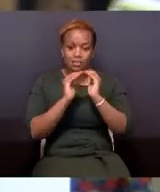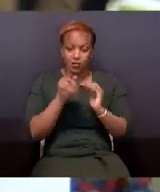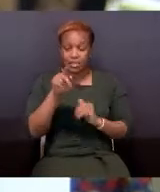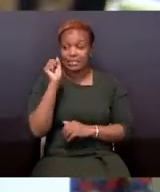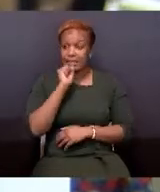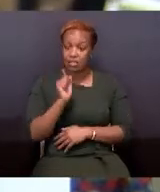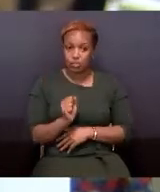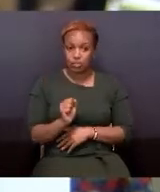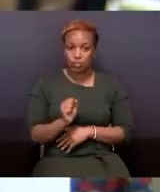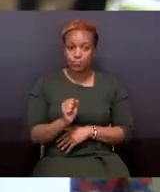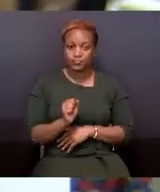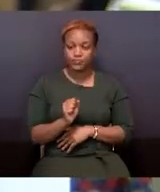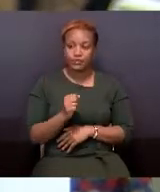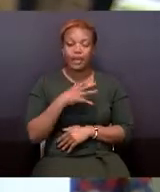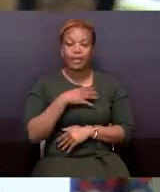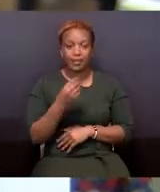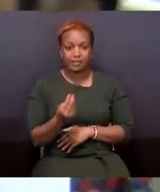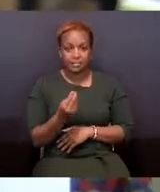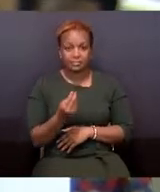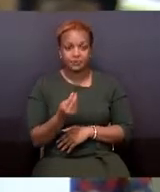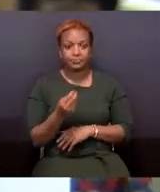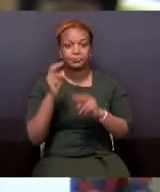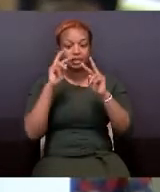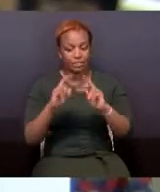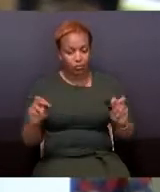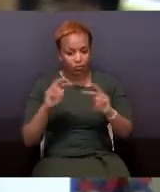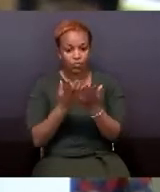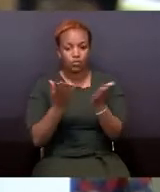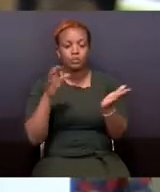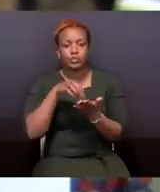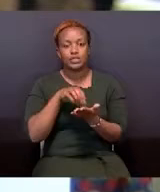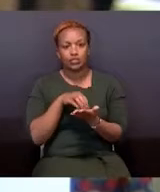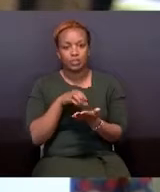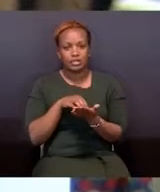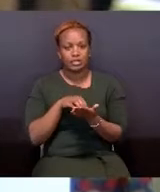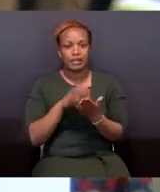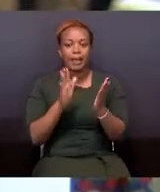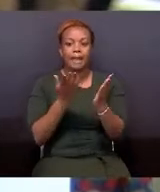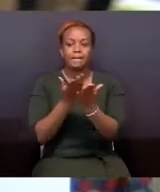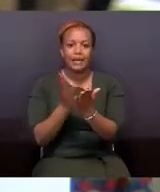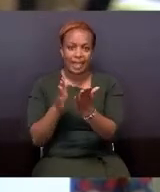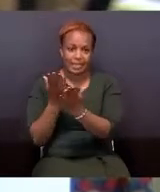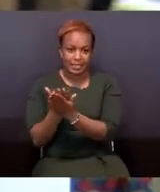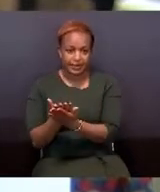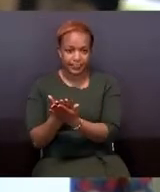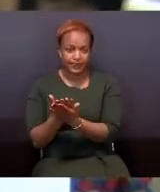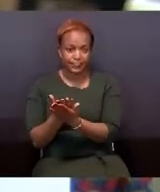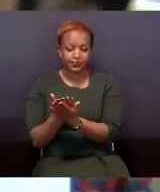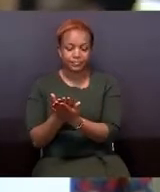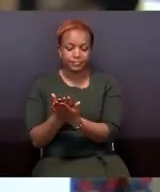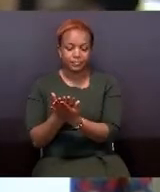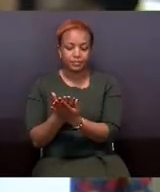age and seek for those positions and applying